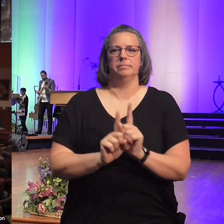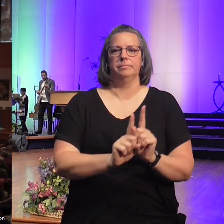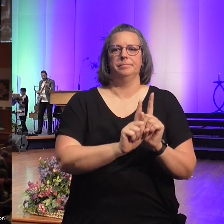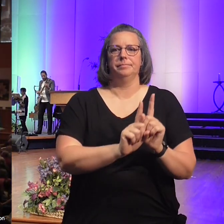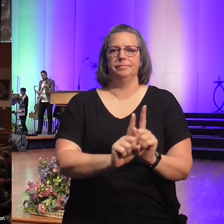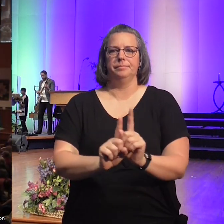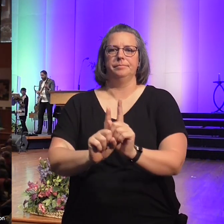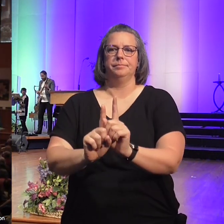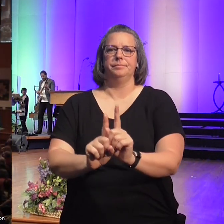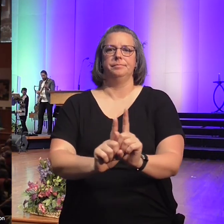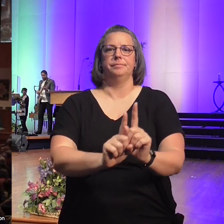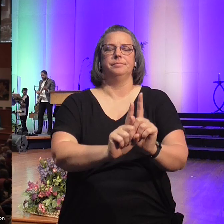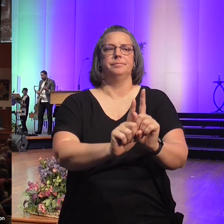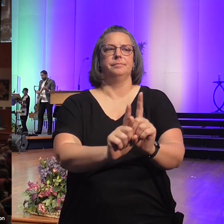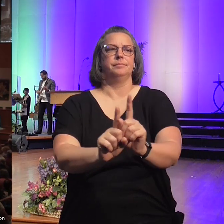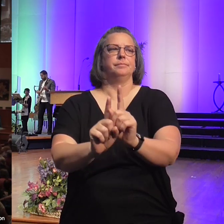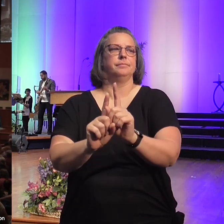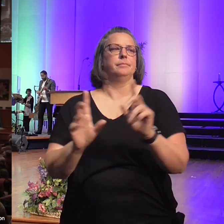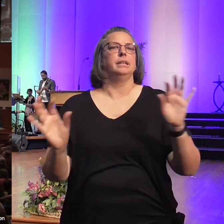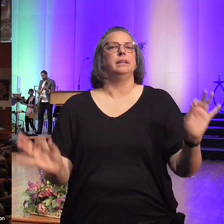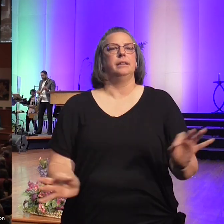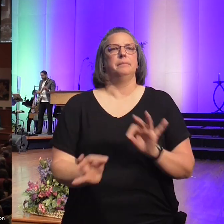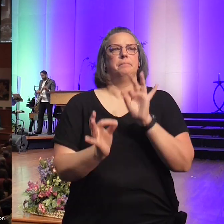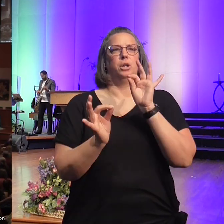us walk with each other.